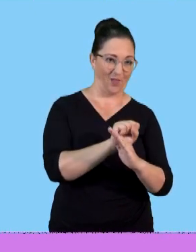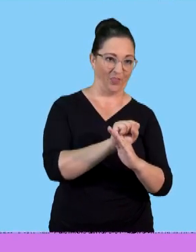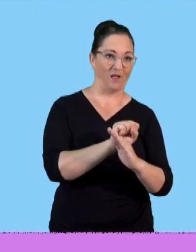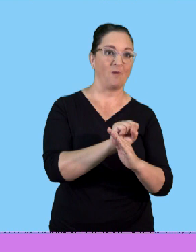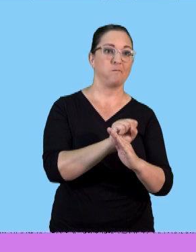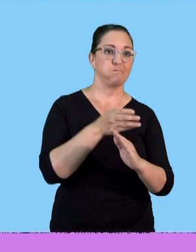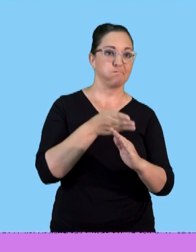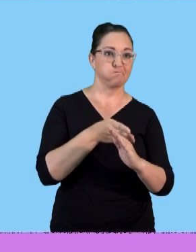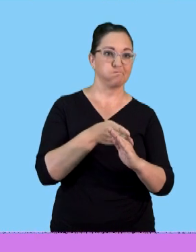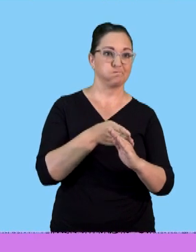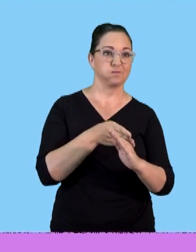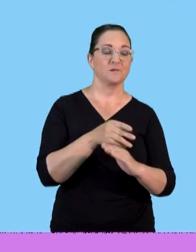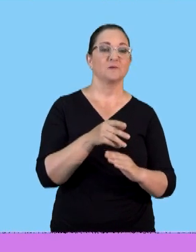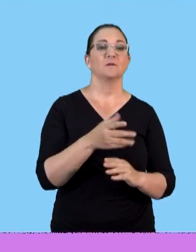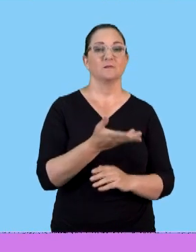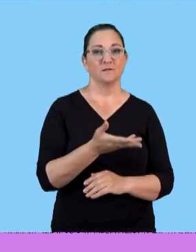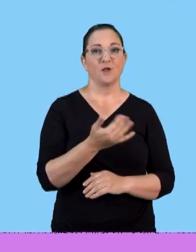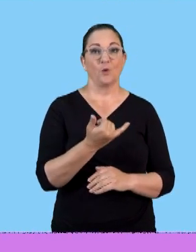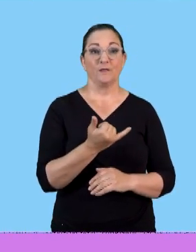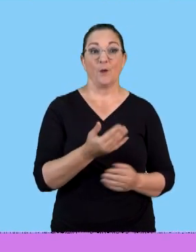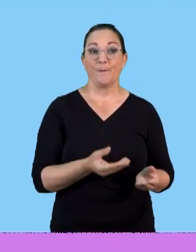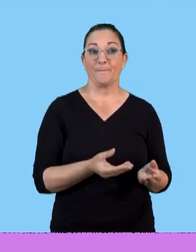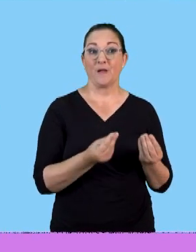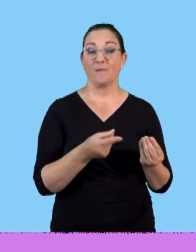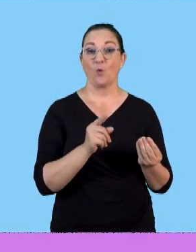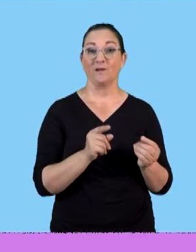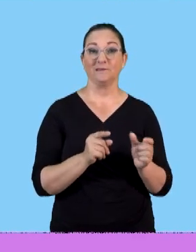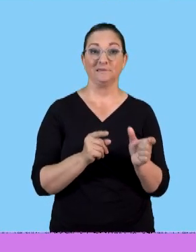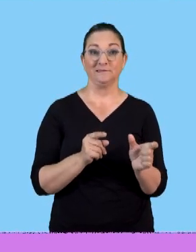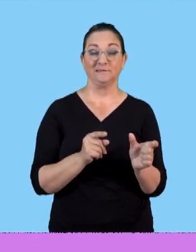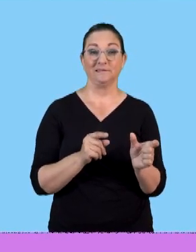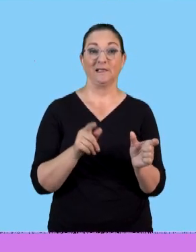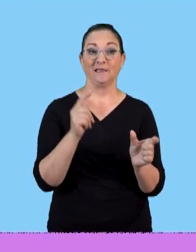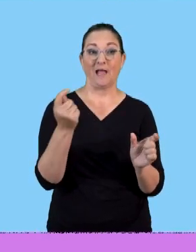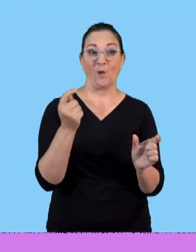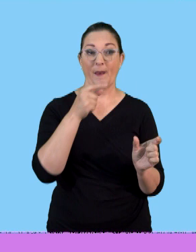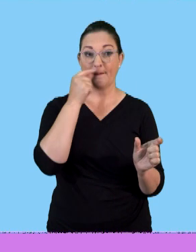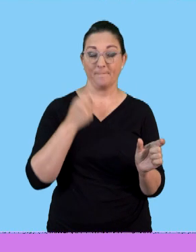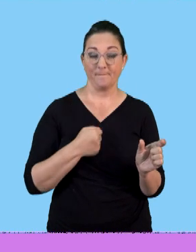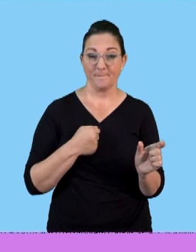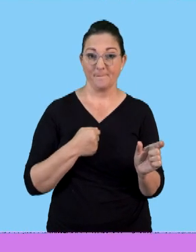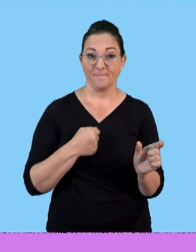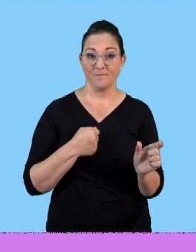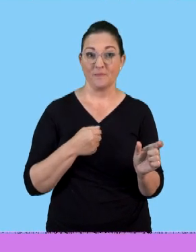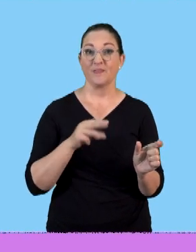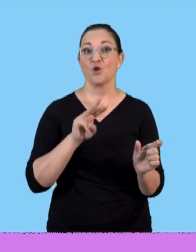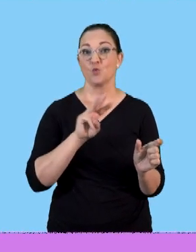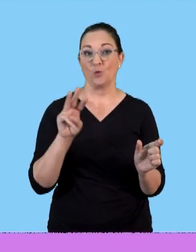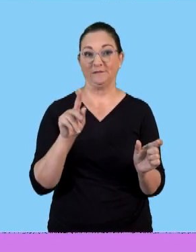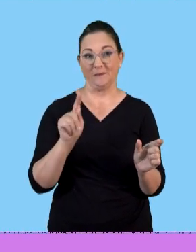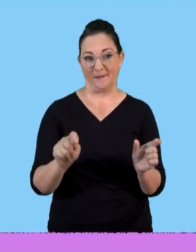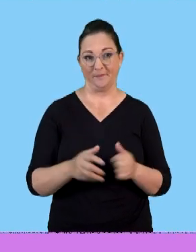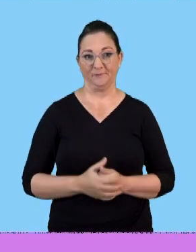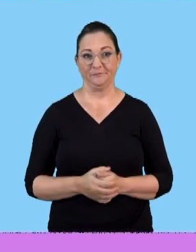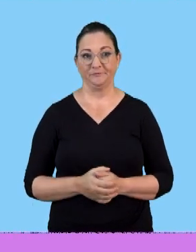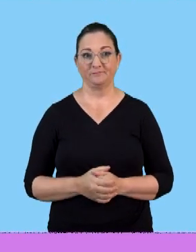meaning, right, that will be south. So we agree that that will be the Western